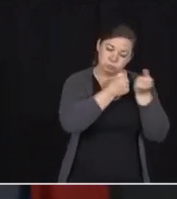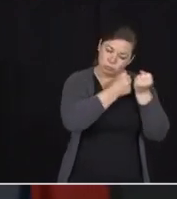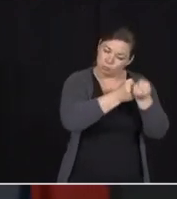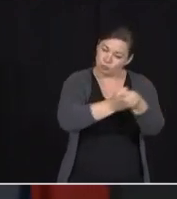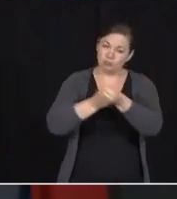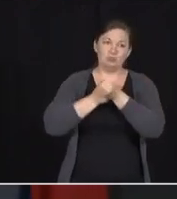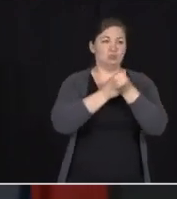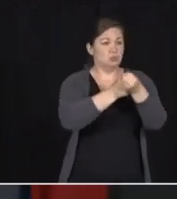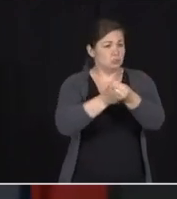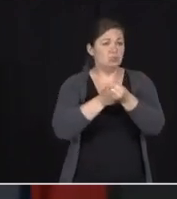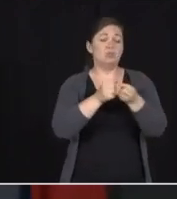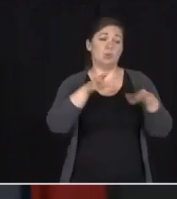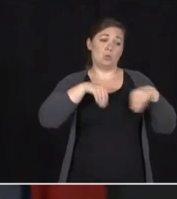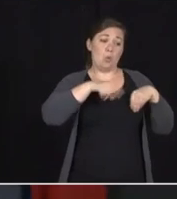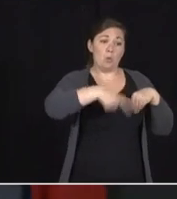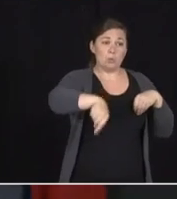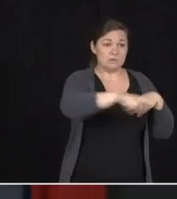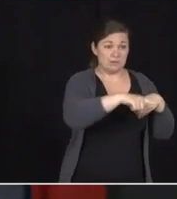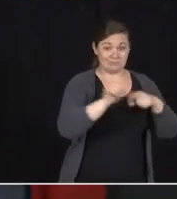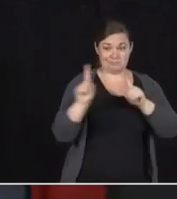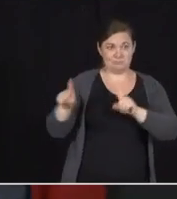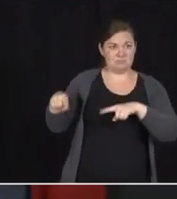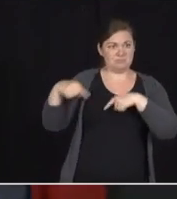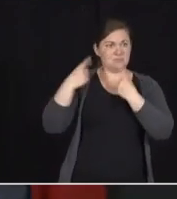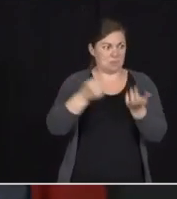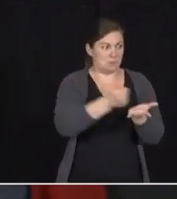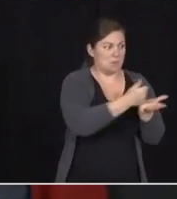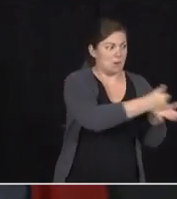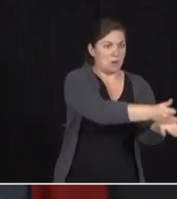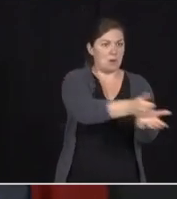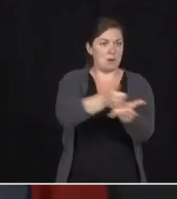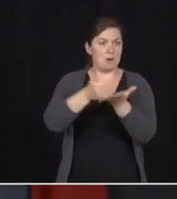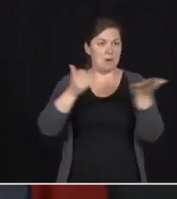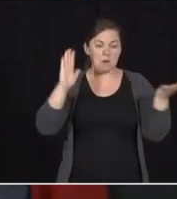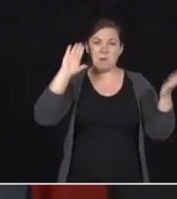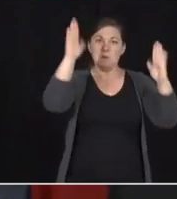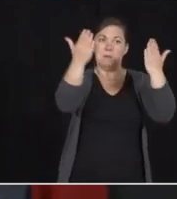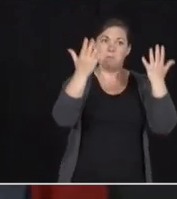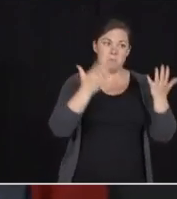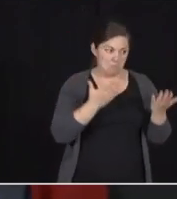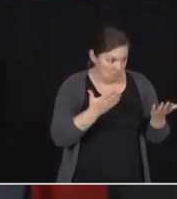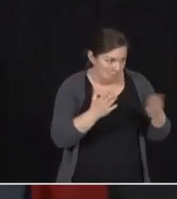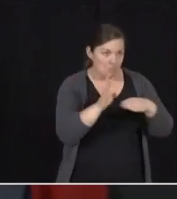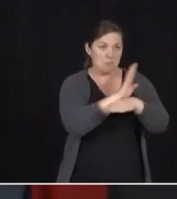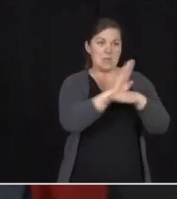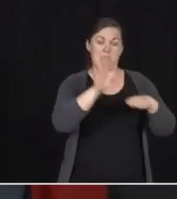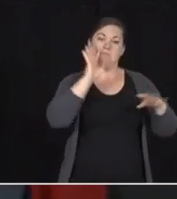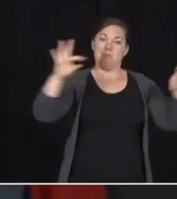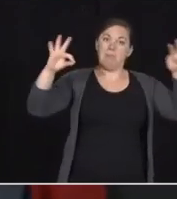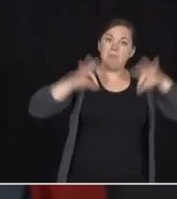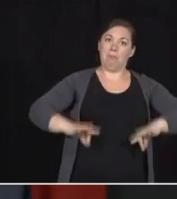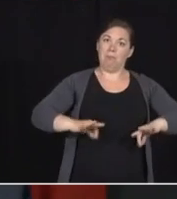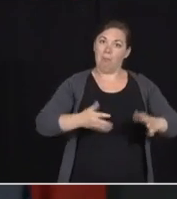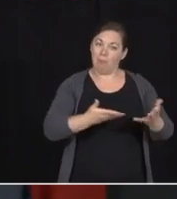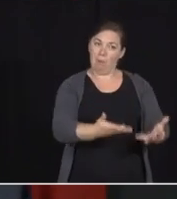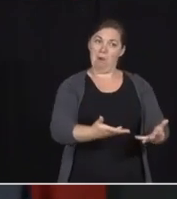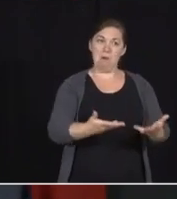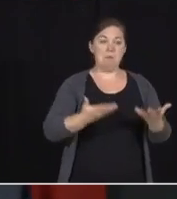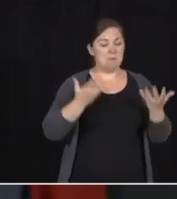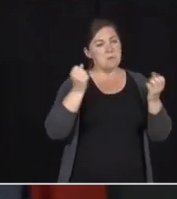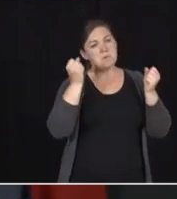is one way that we thought we could. And I'm happy to hear that many businesses are really benefiting from it. And so we'll